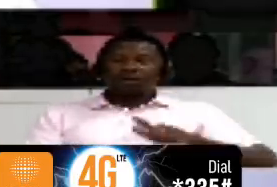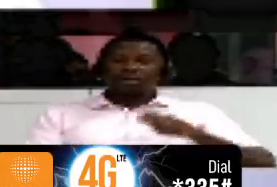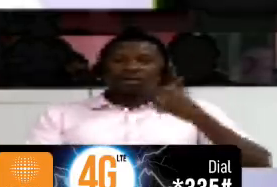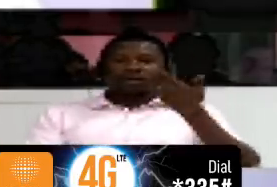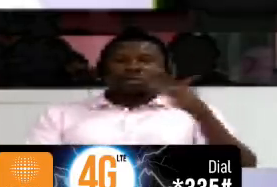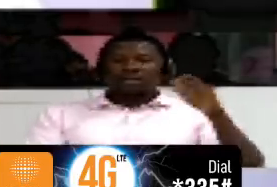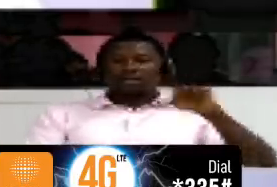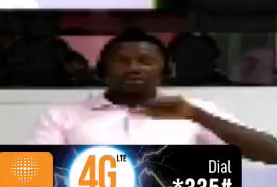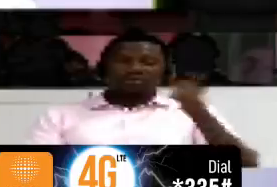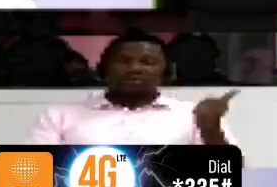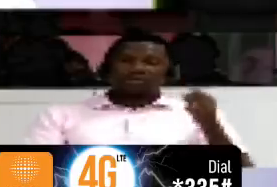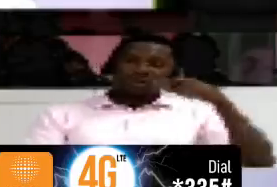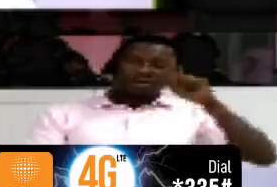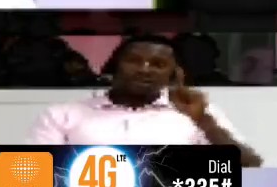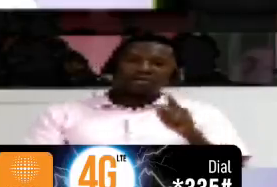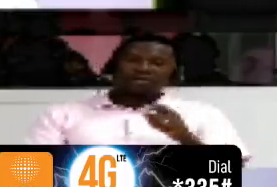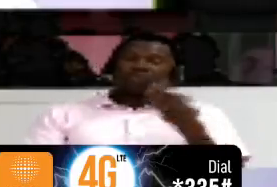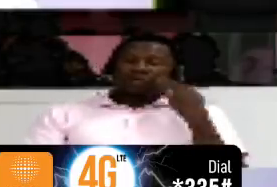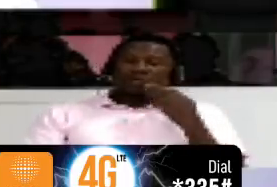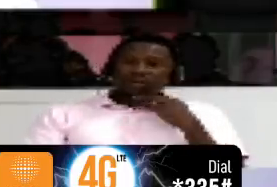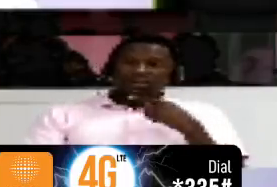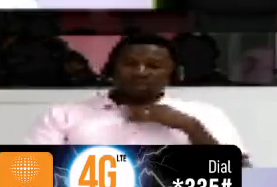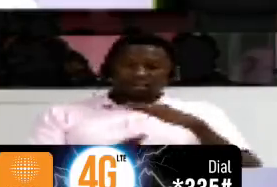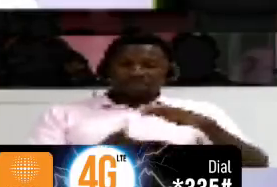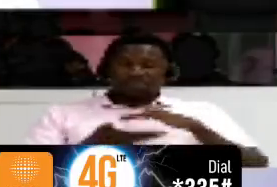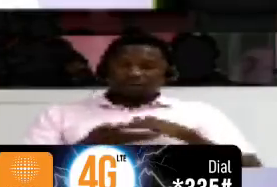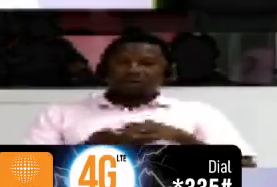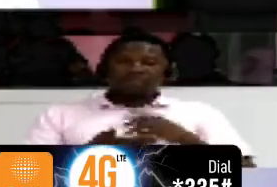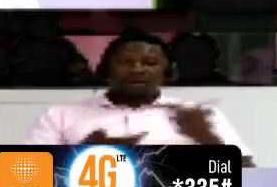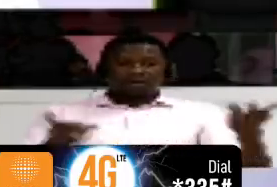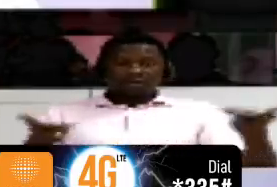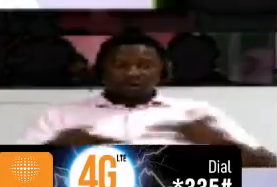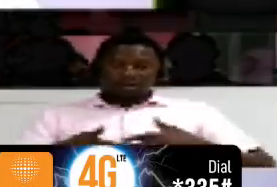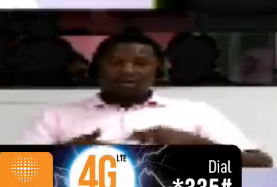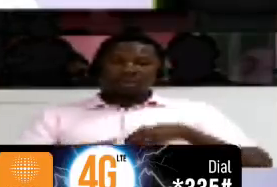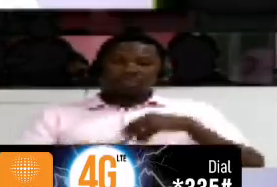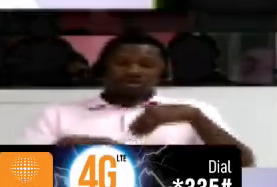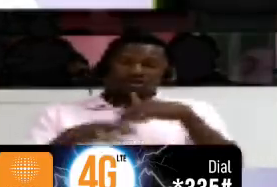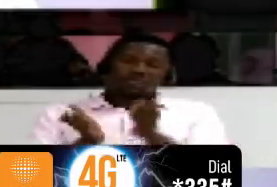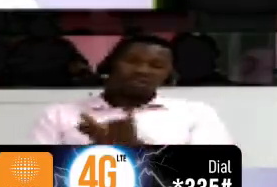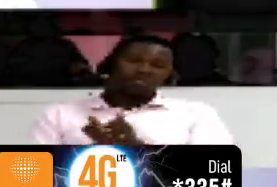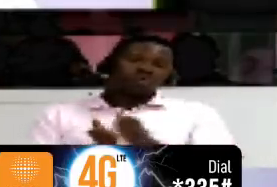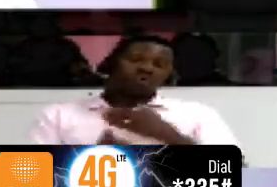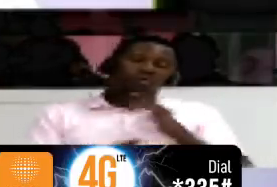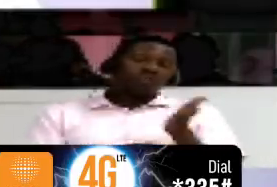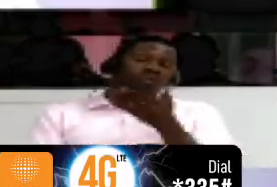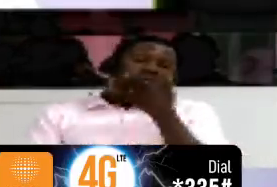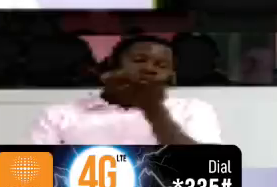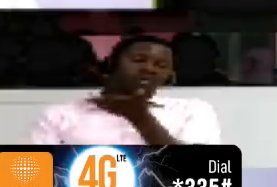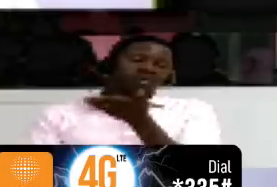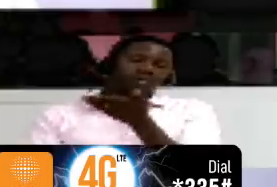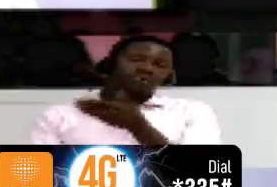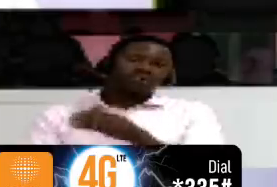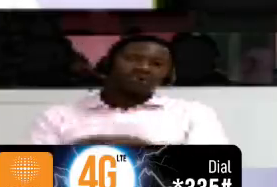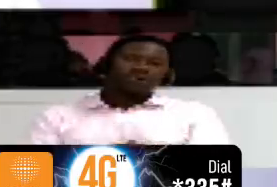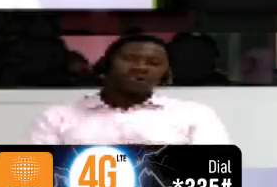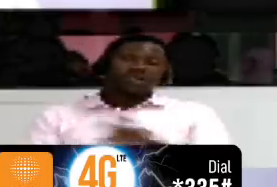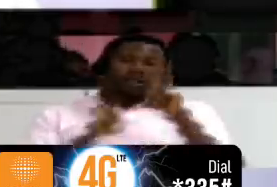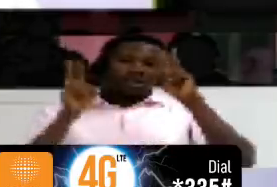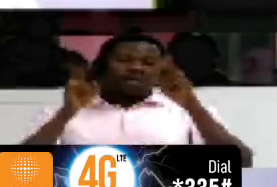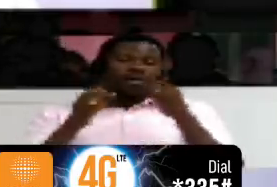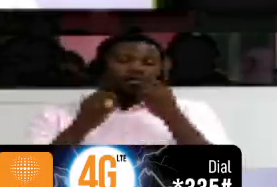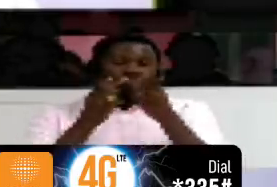when he received it, invited us as a group, and we went there. He